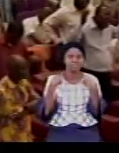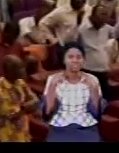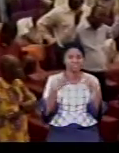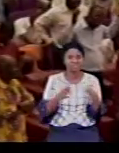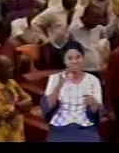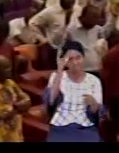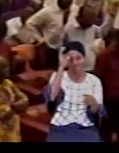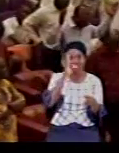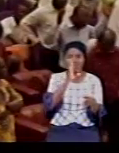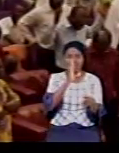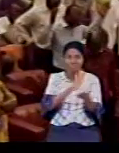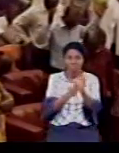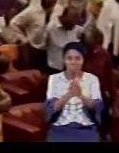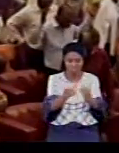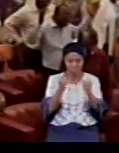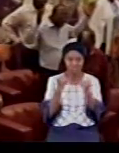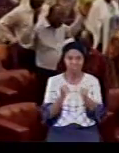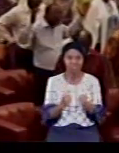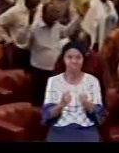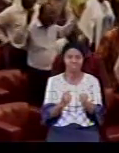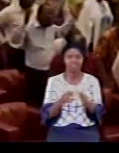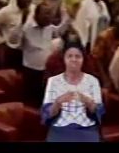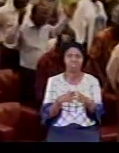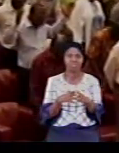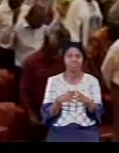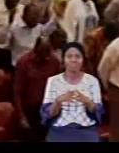Be strong.